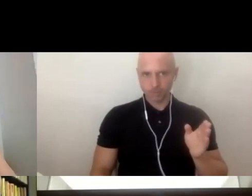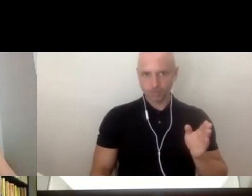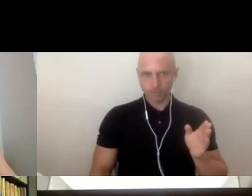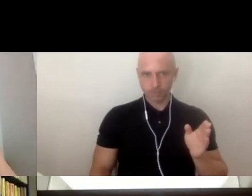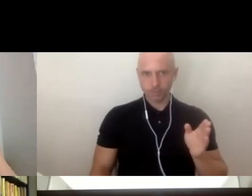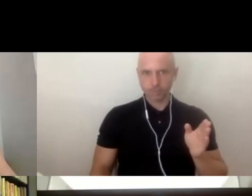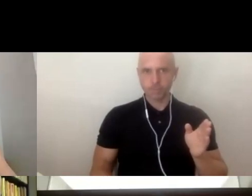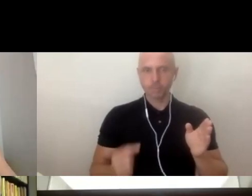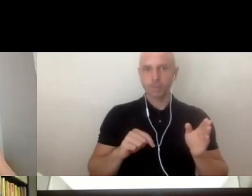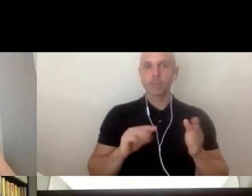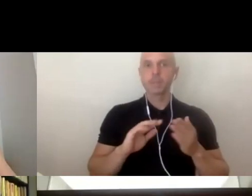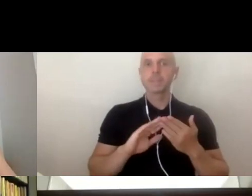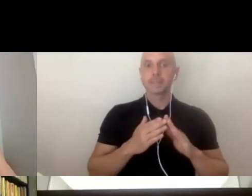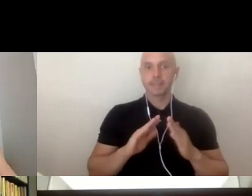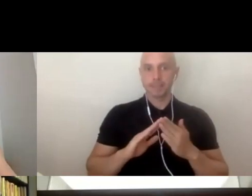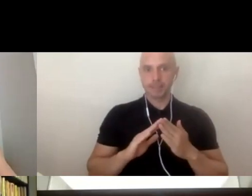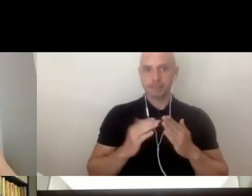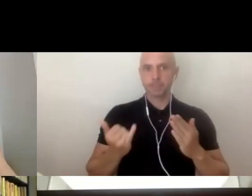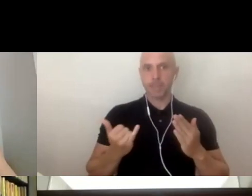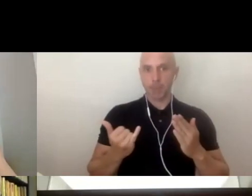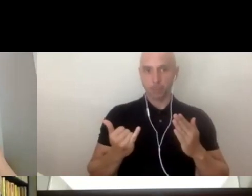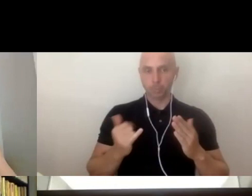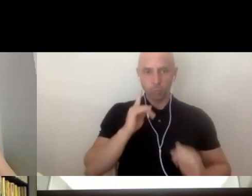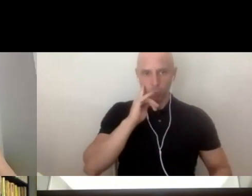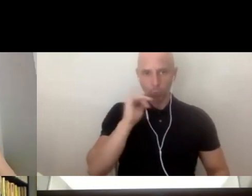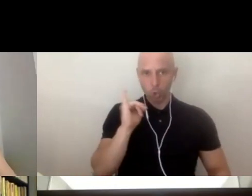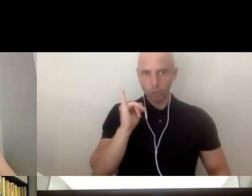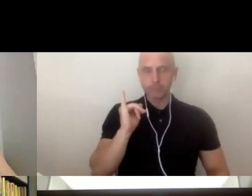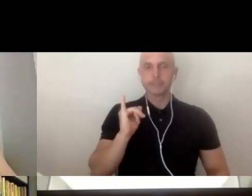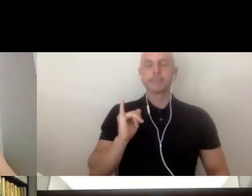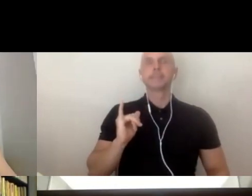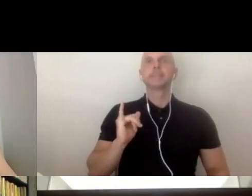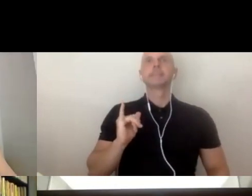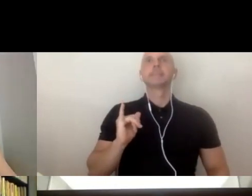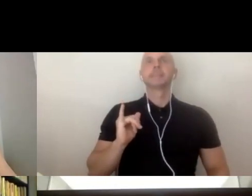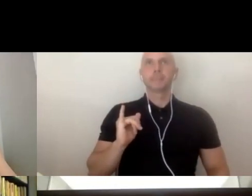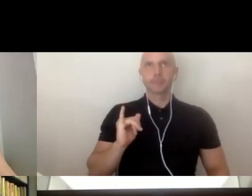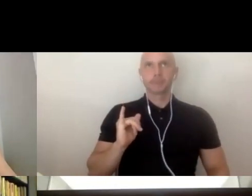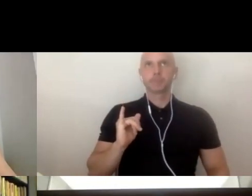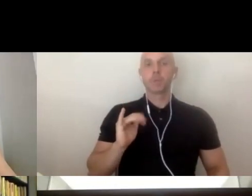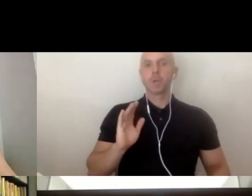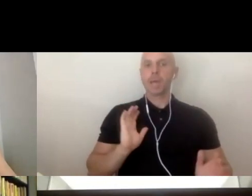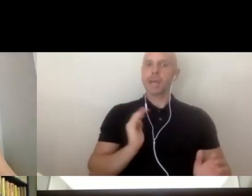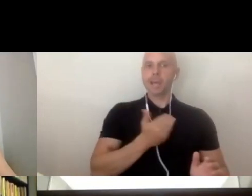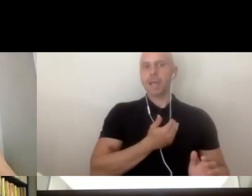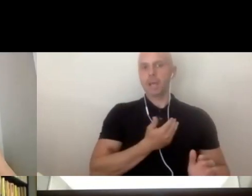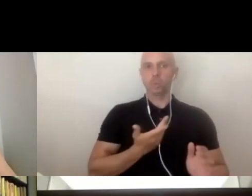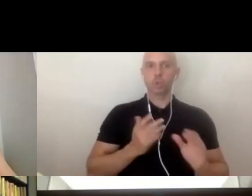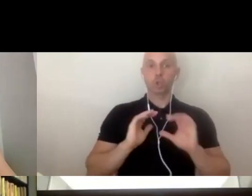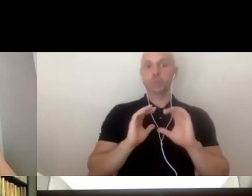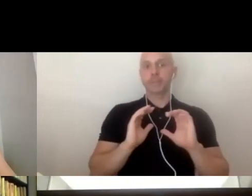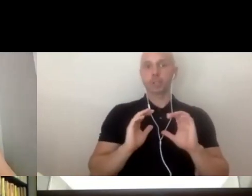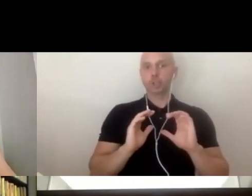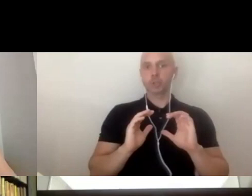COVID response going on right now, what we can put out through our channels on a communications level